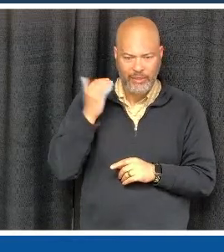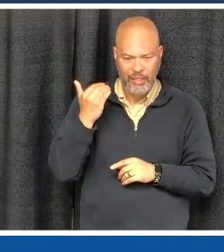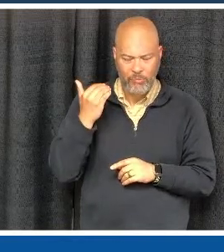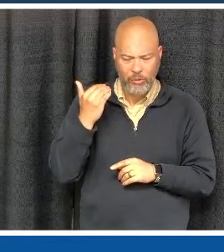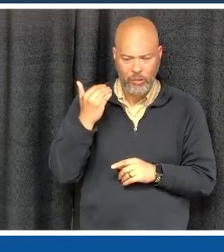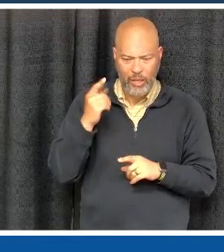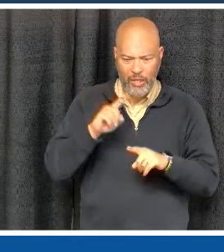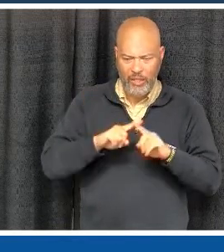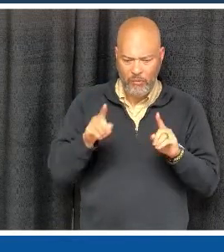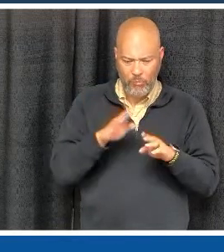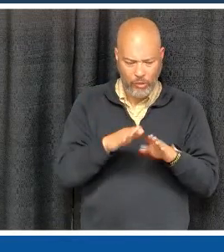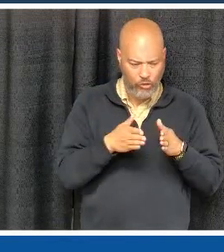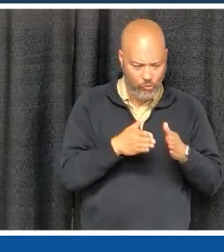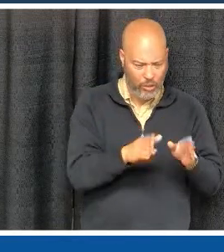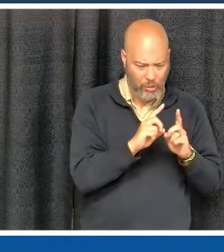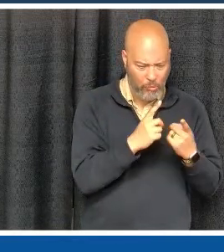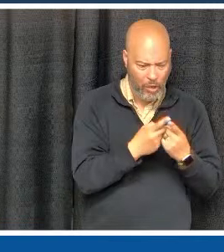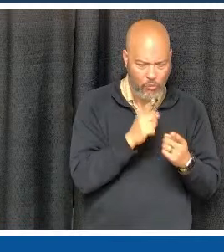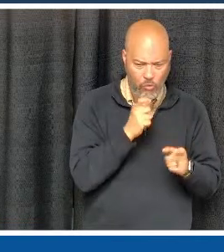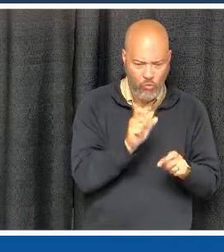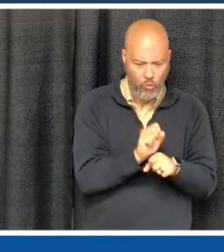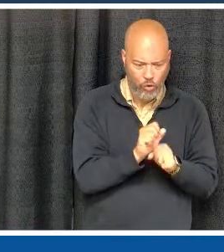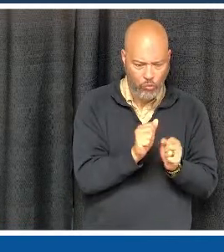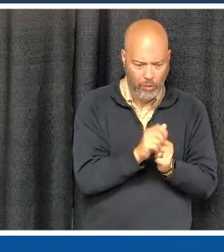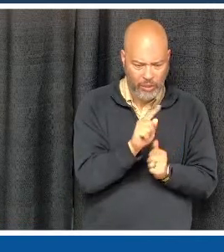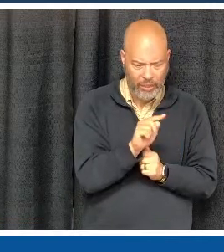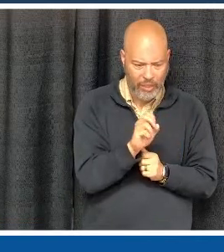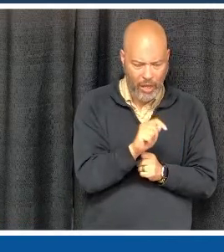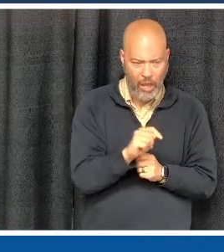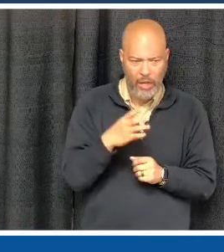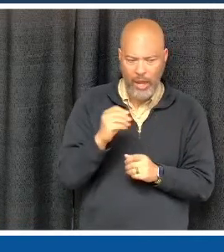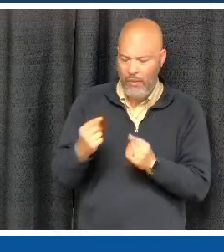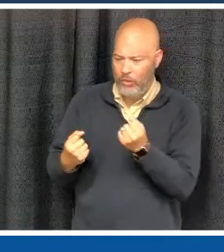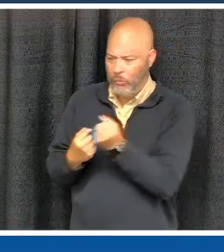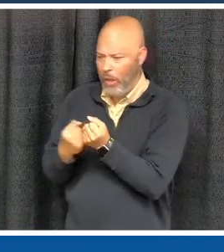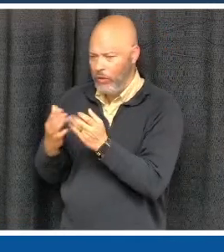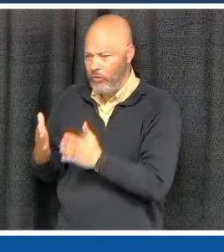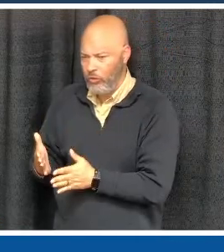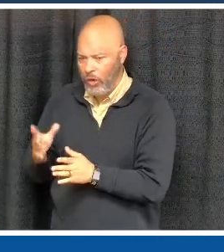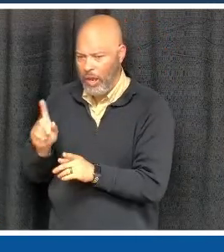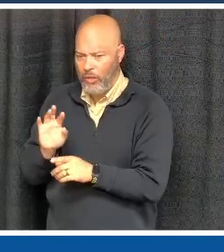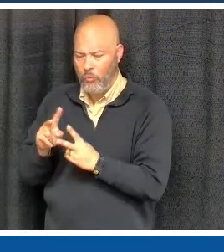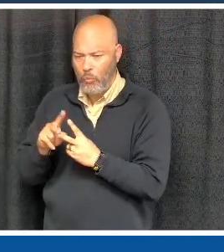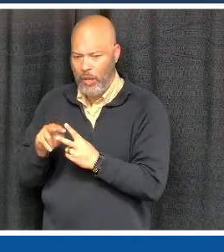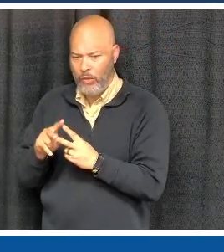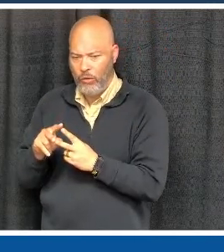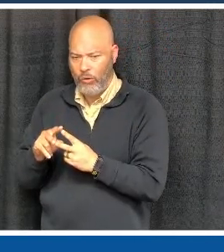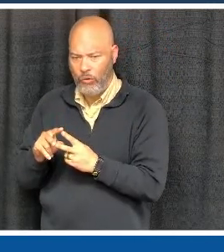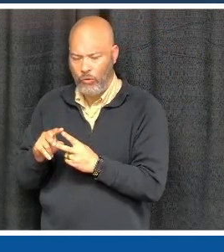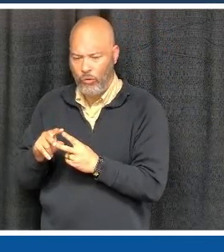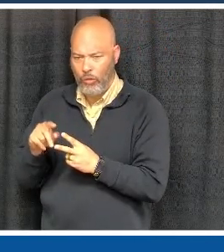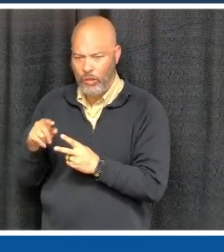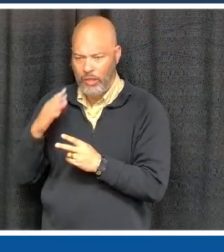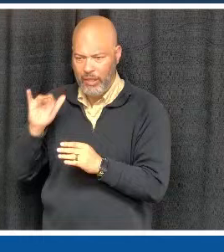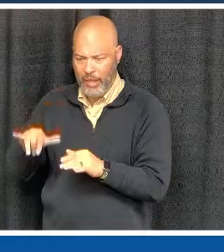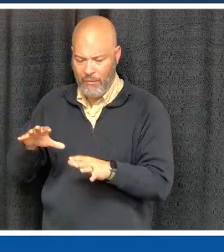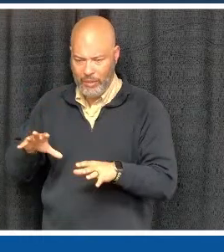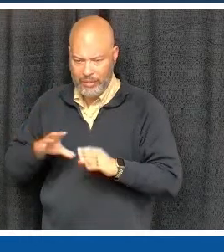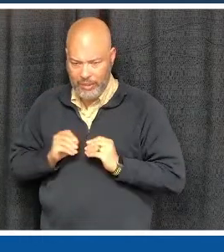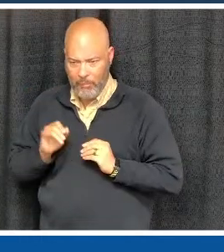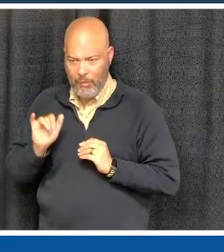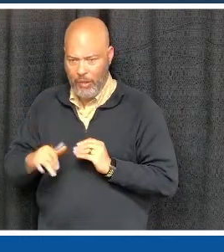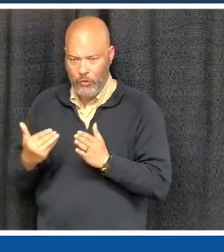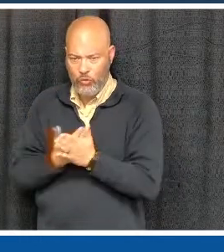discrepancy between the street department, who regularly works with TDOT, and the sponsor of this as to whether or not they have adopted the